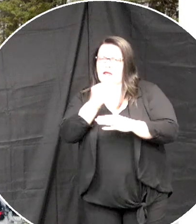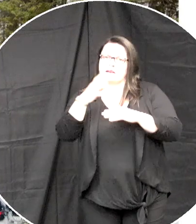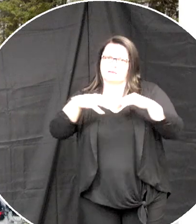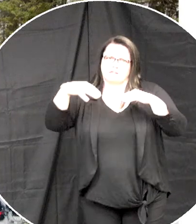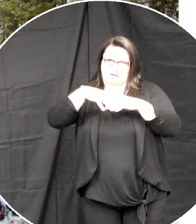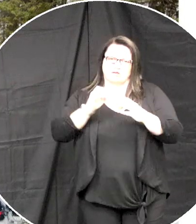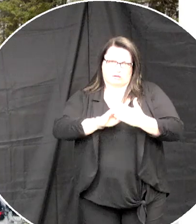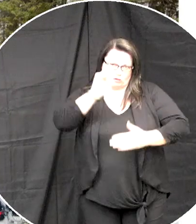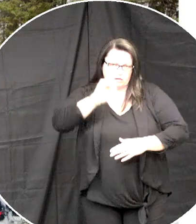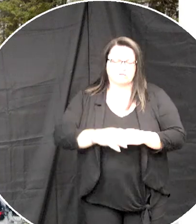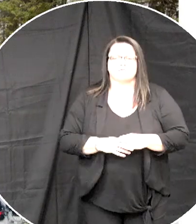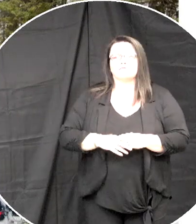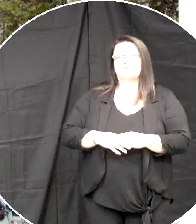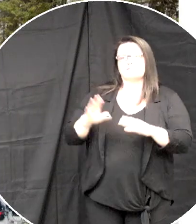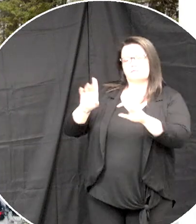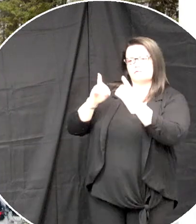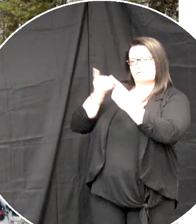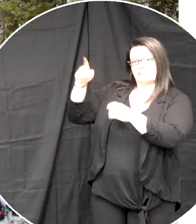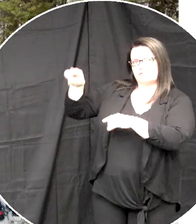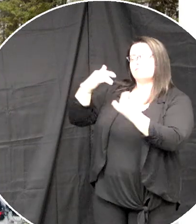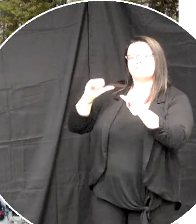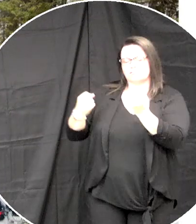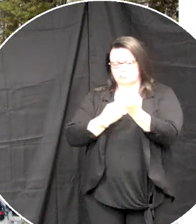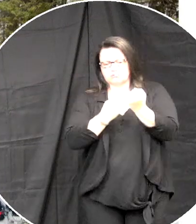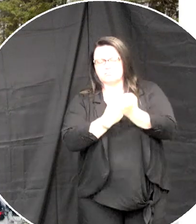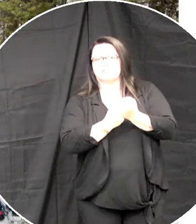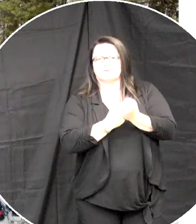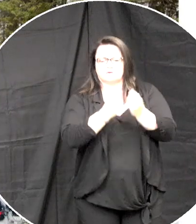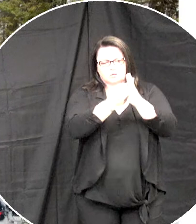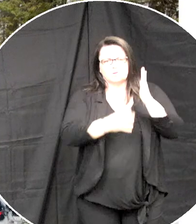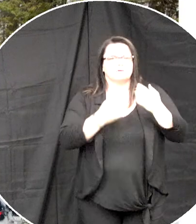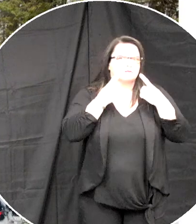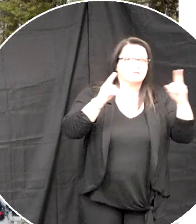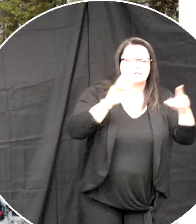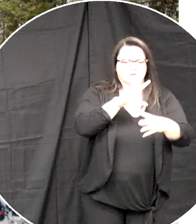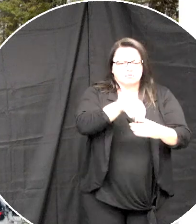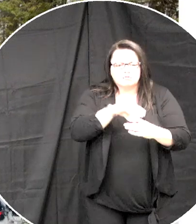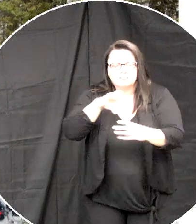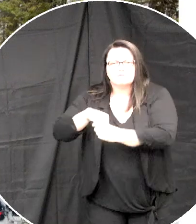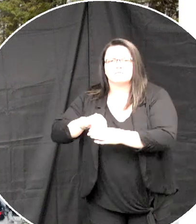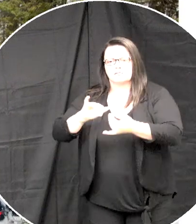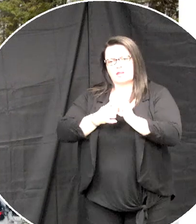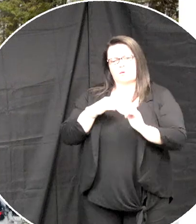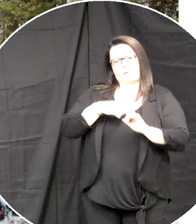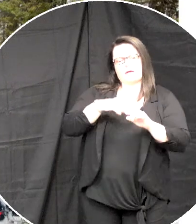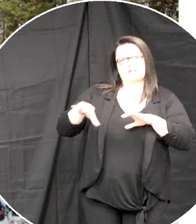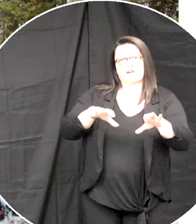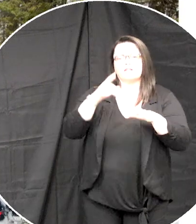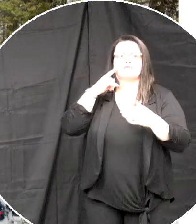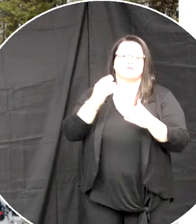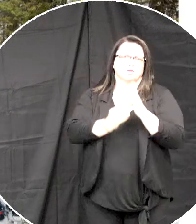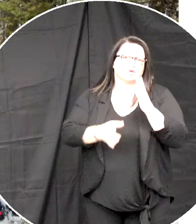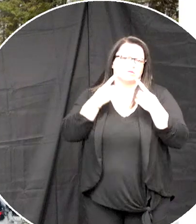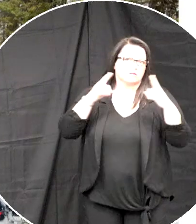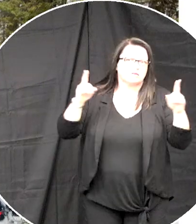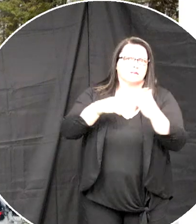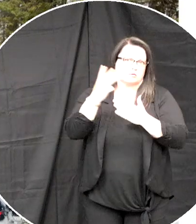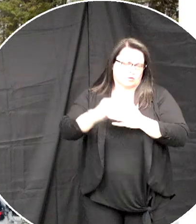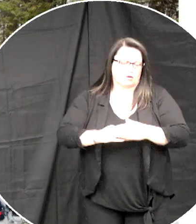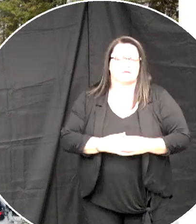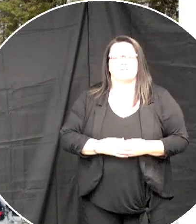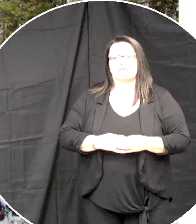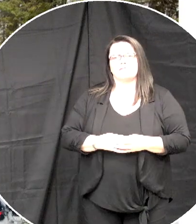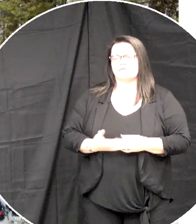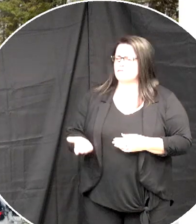The district continues to support student engagement and success through the expansion of the Positive Action for Student Success program. The